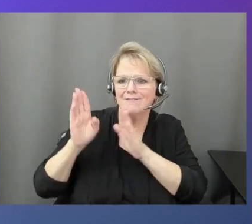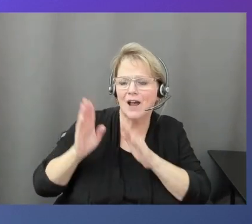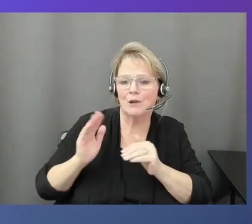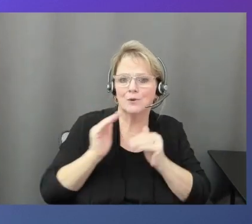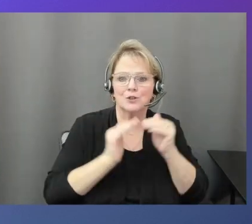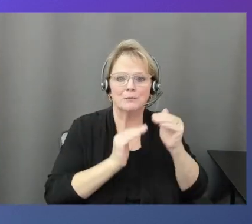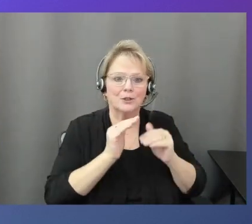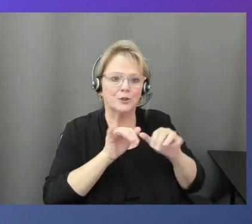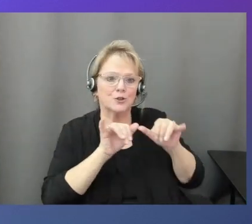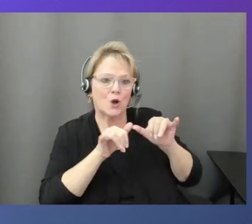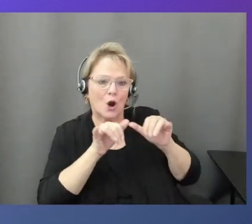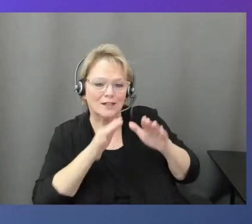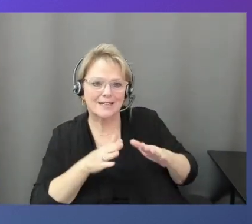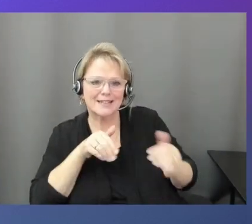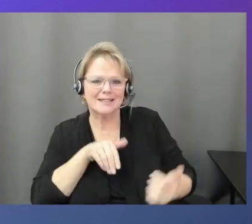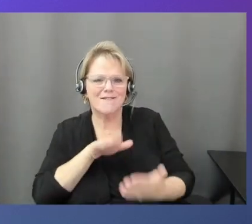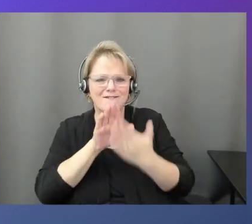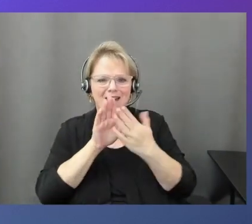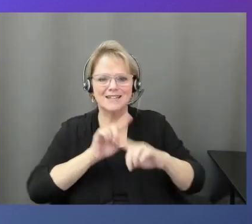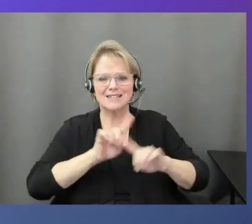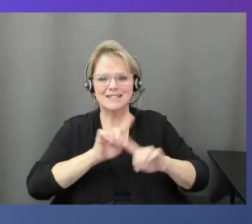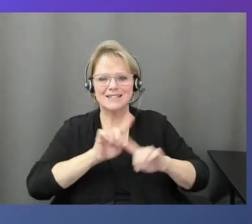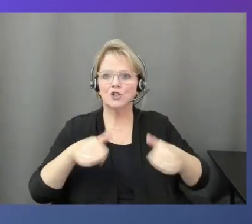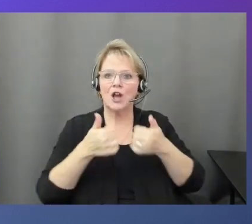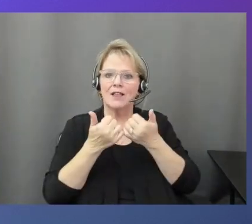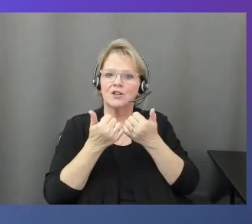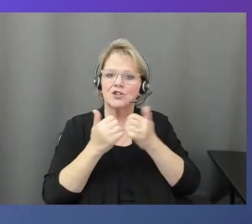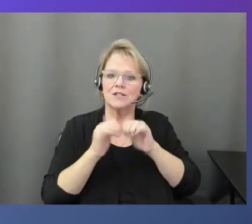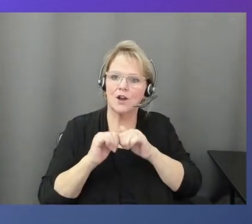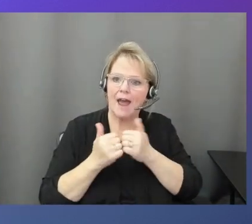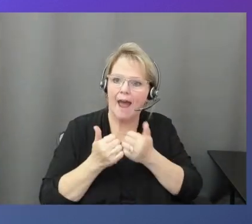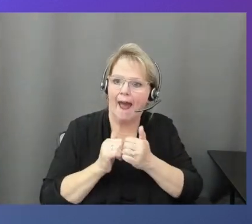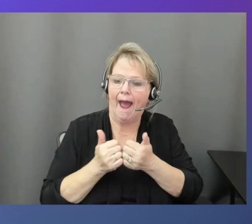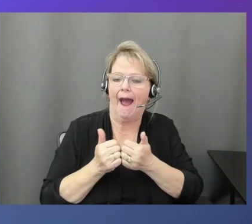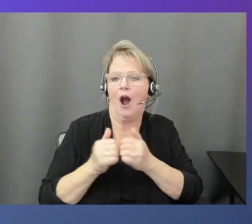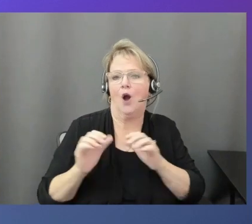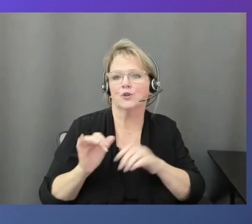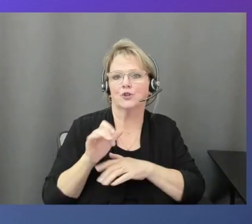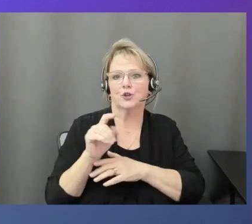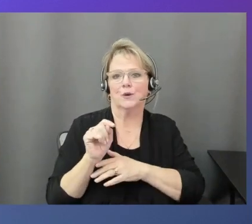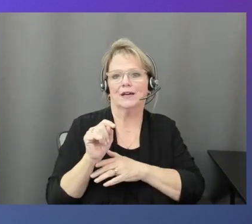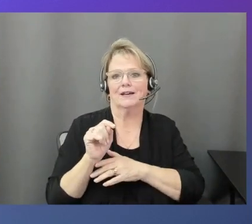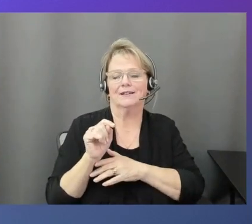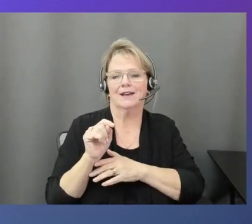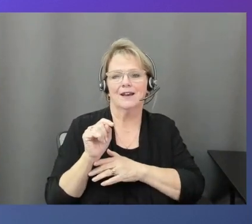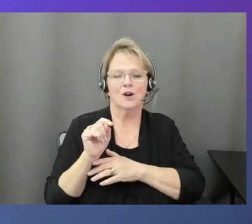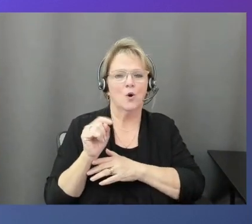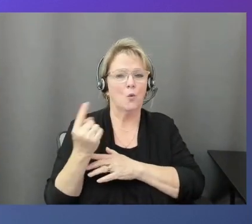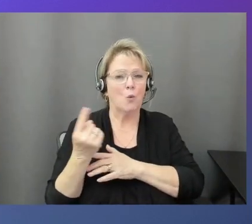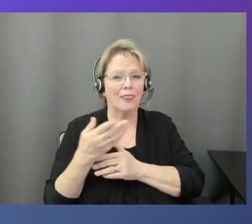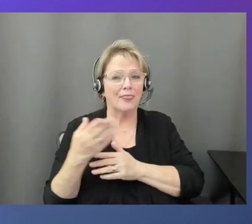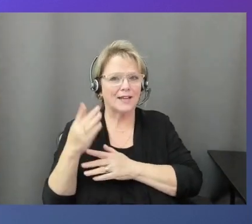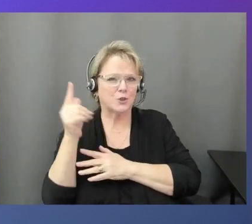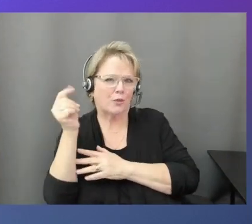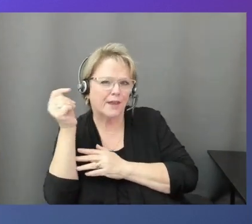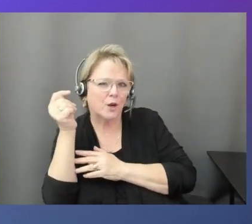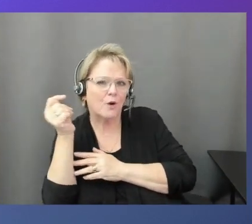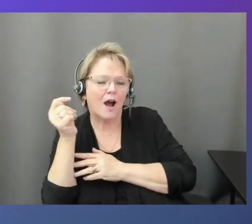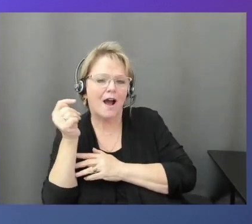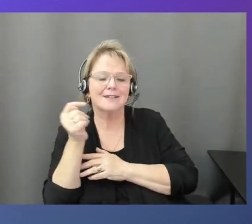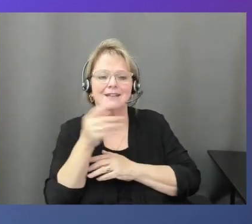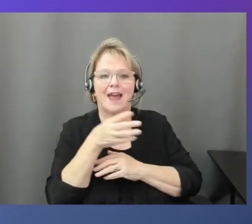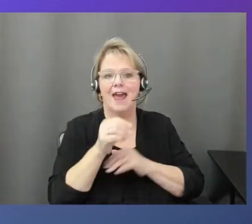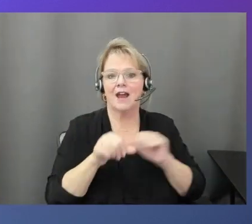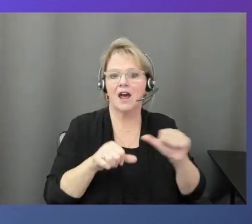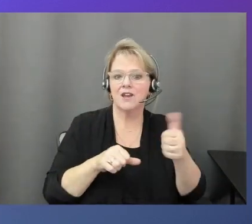challenges on how to actually do it. It's one thing to theorize, it's another thing to actually implement. You help walk us through that? Absolutely. And I